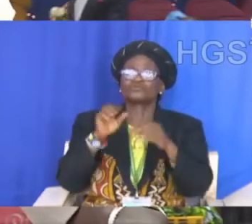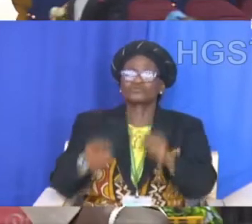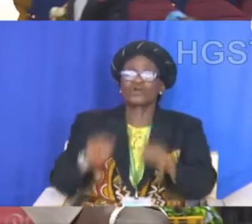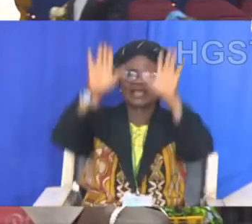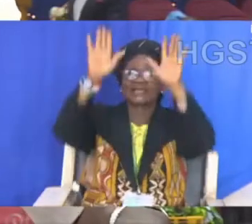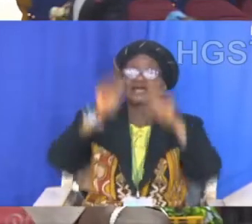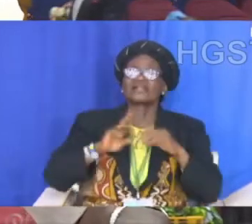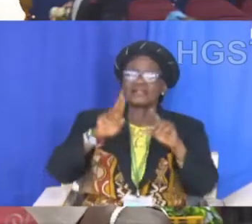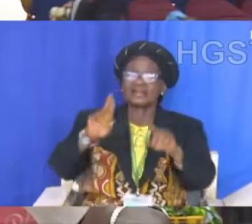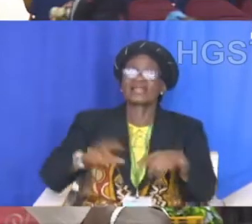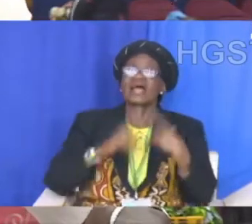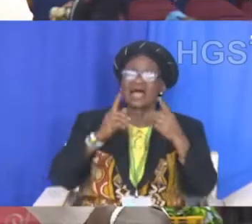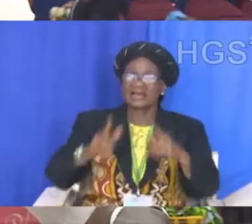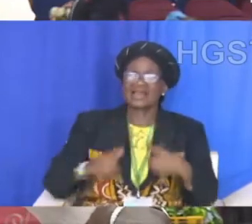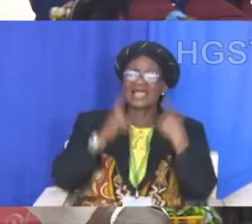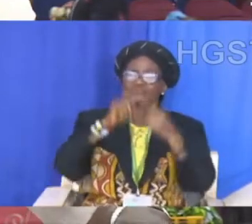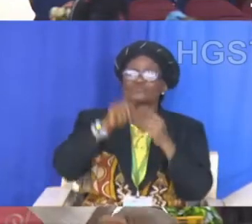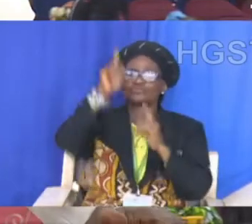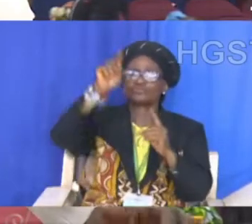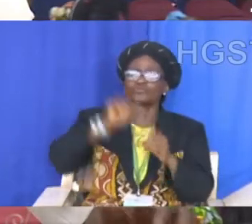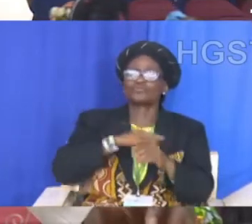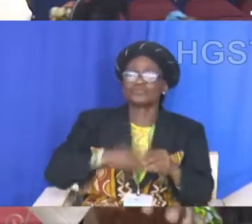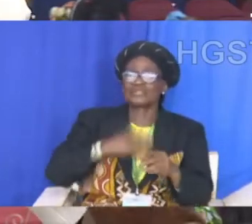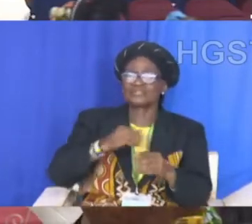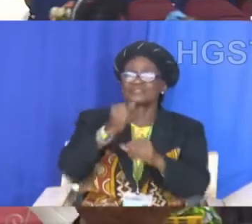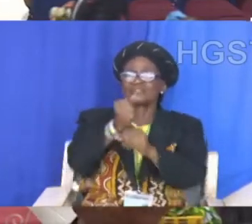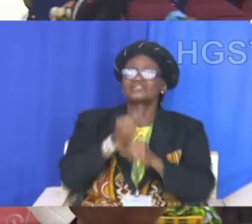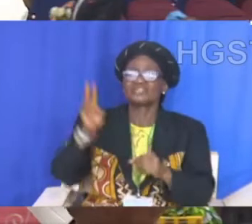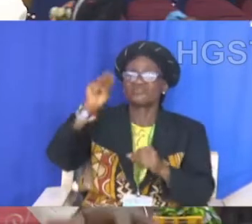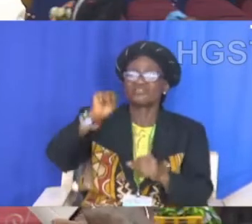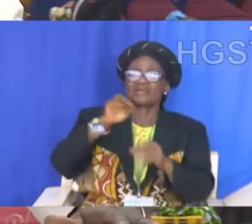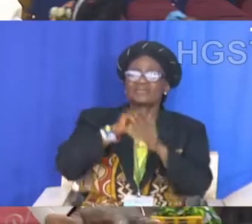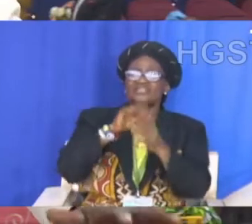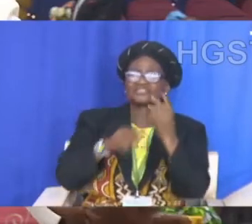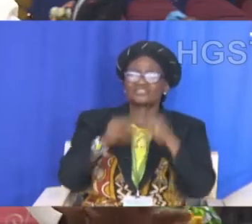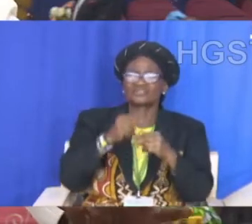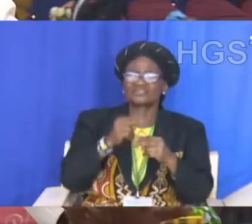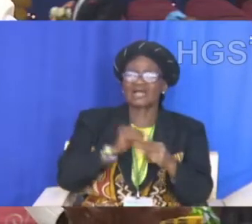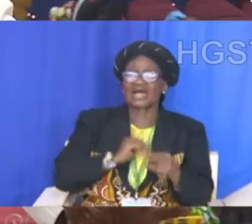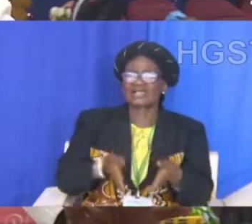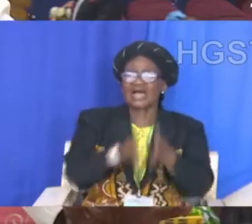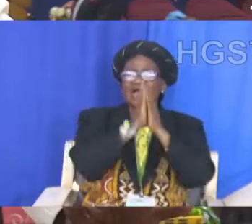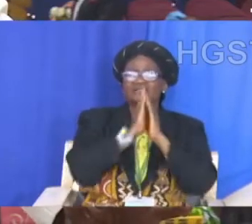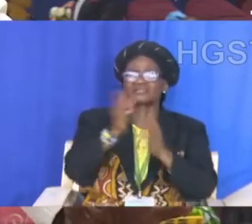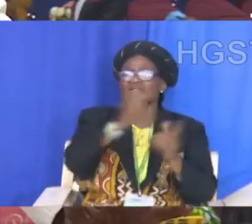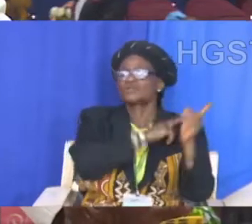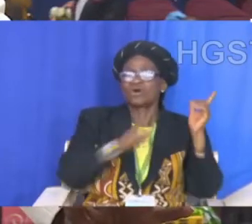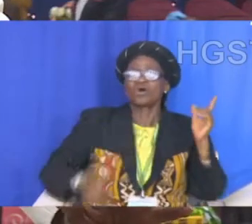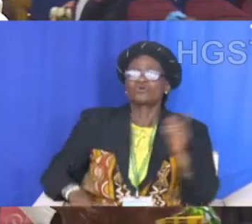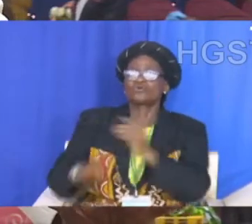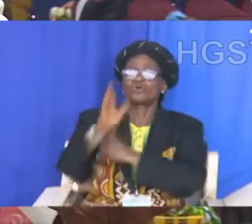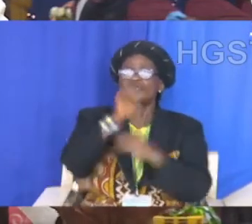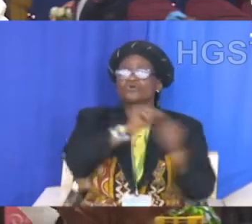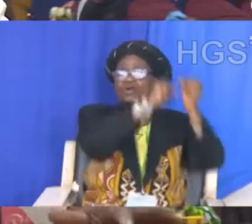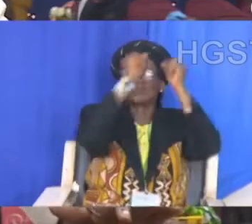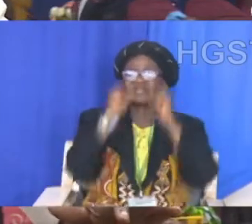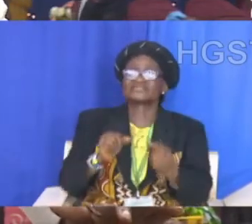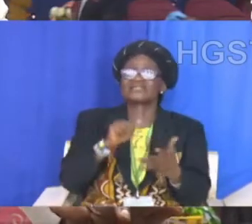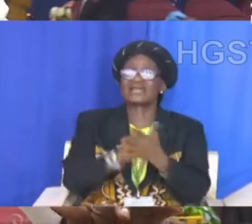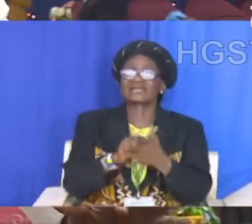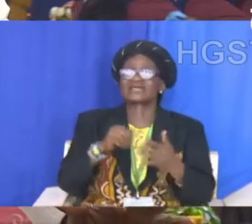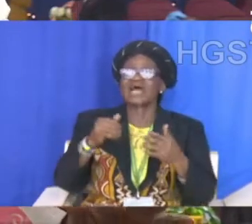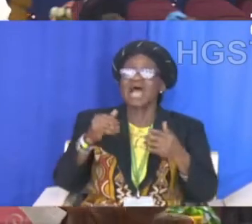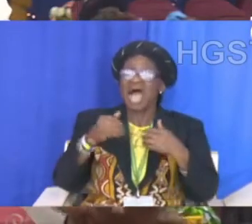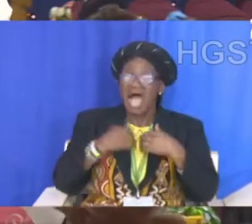please receive them in Jesus' name. I'm asking, Lord God Almighty, that as they have come